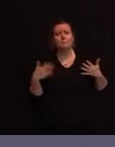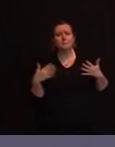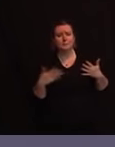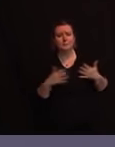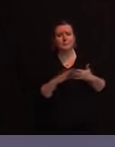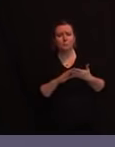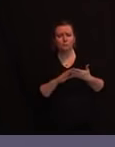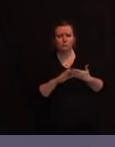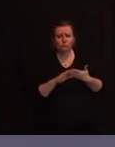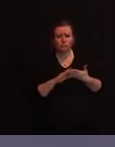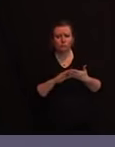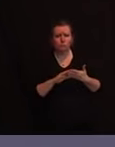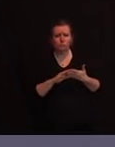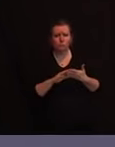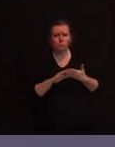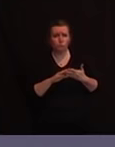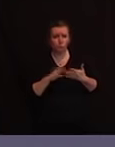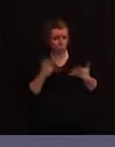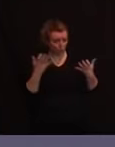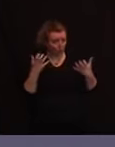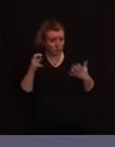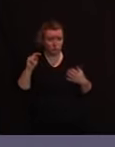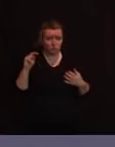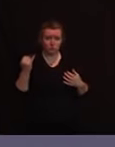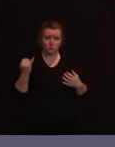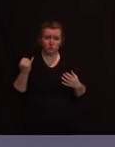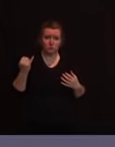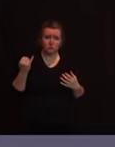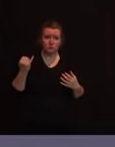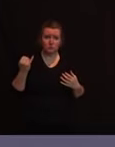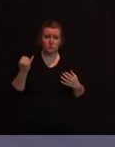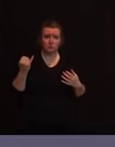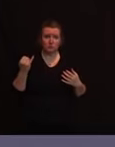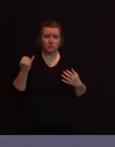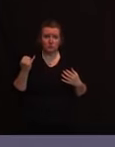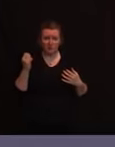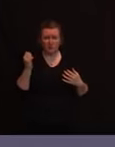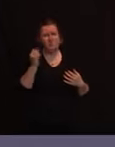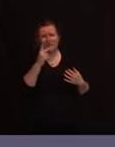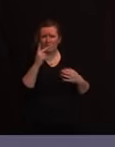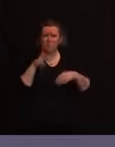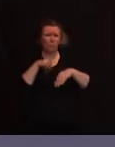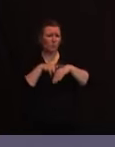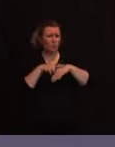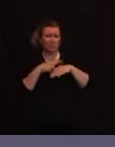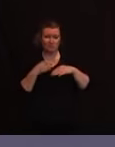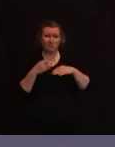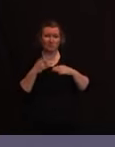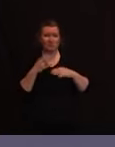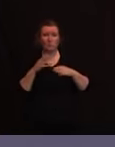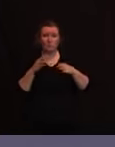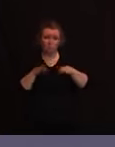responsibly reopen, as you and I have discussed on a number of occasions, with Scott Gottlieb, who's the former